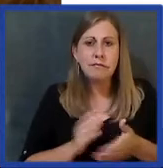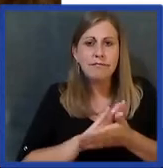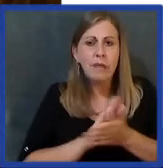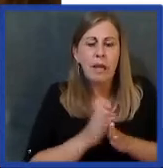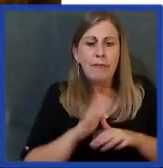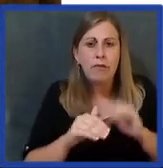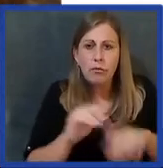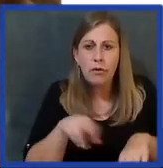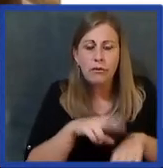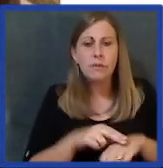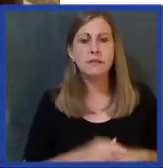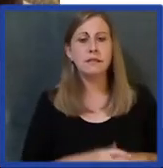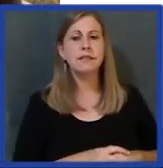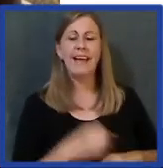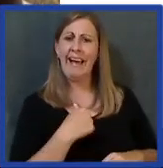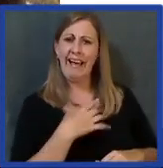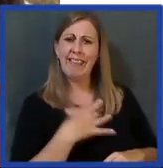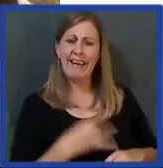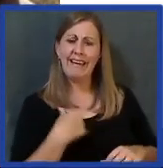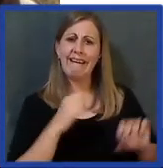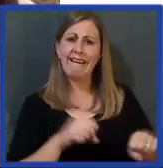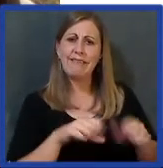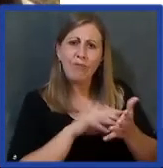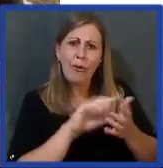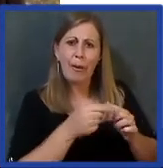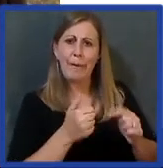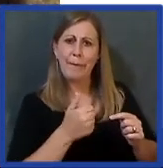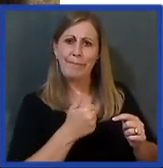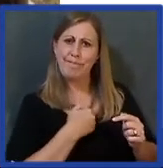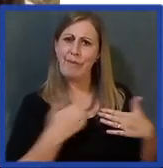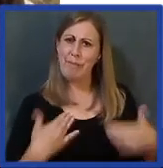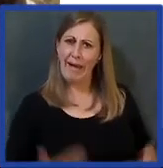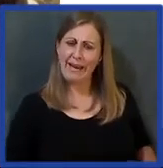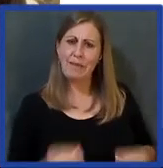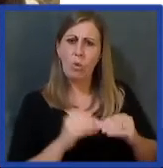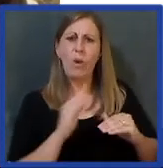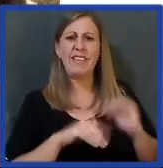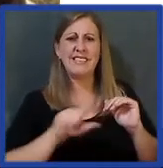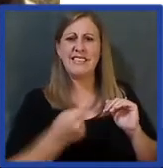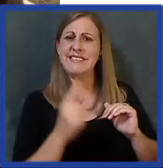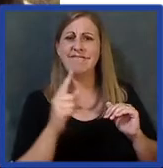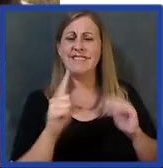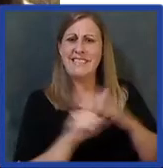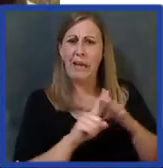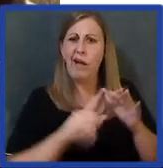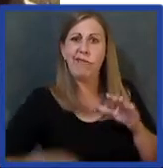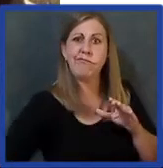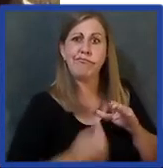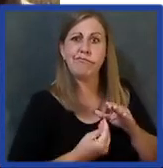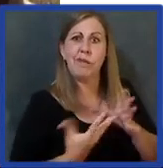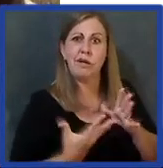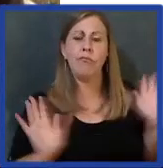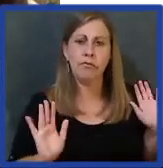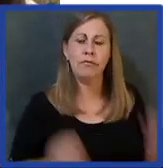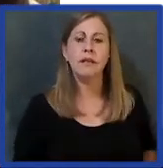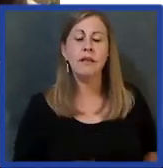with it, of course. I like it that you get to learn about your body a little bit more instead of having just an applicator with the tampon. With the cup, you're learning about your